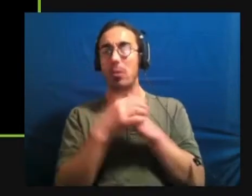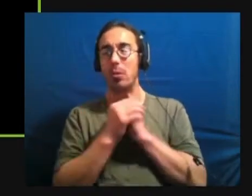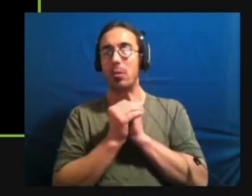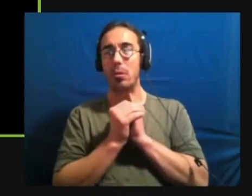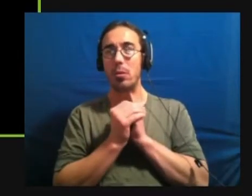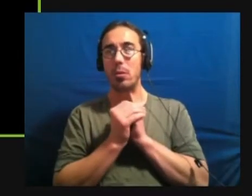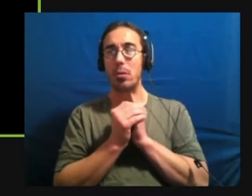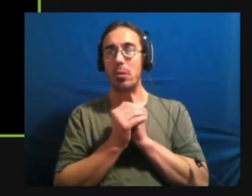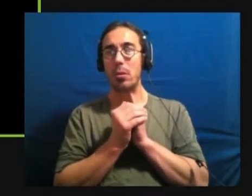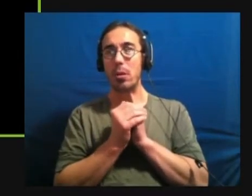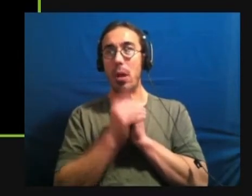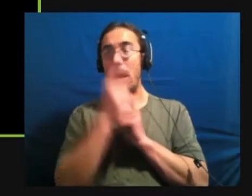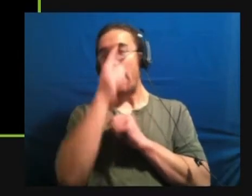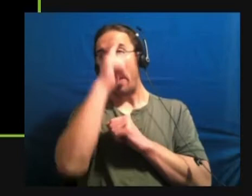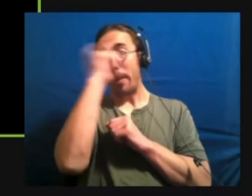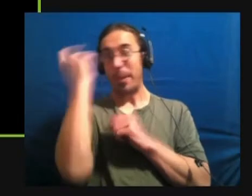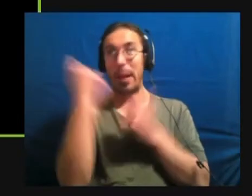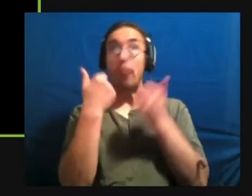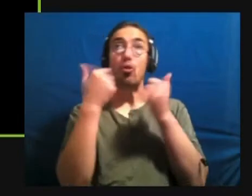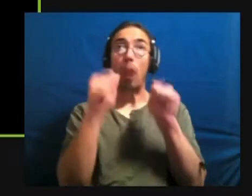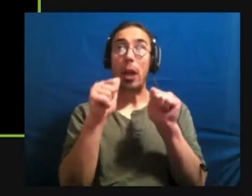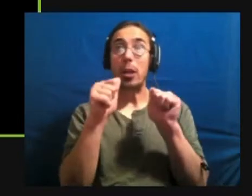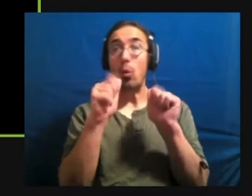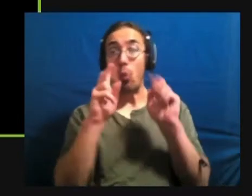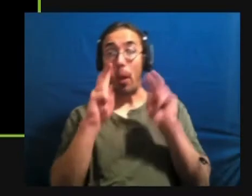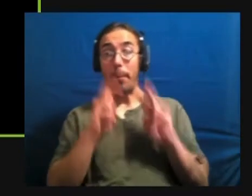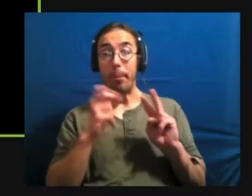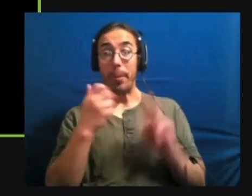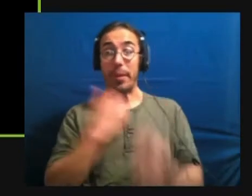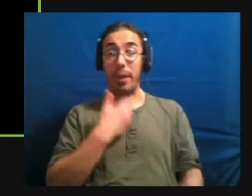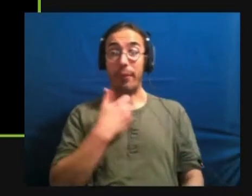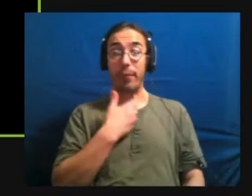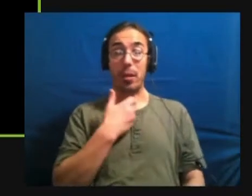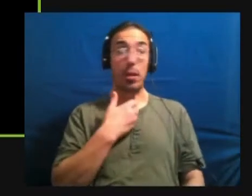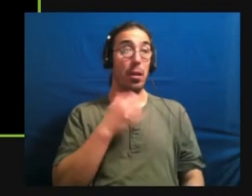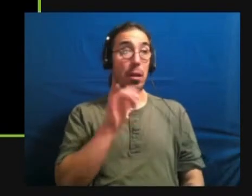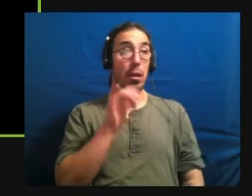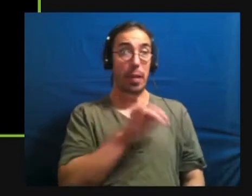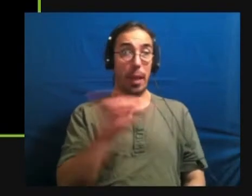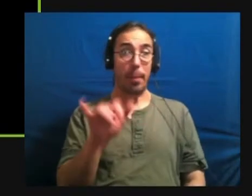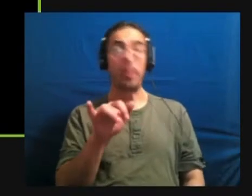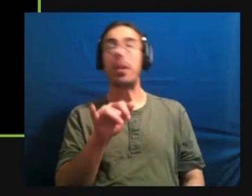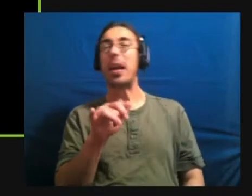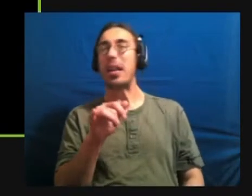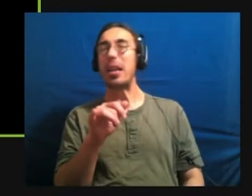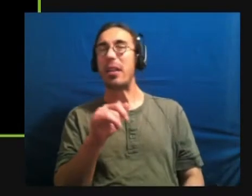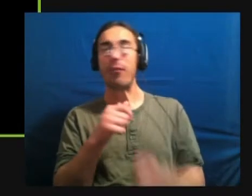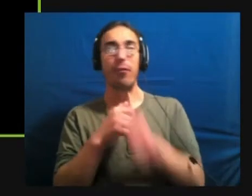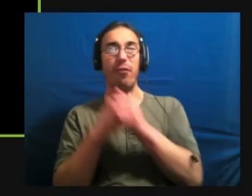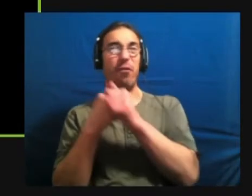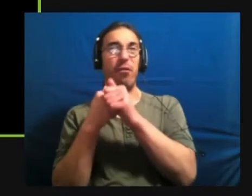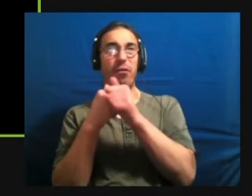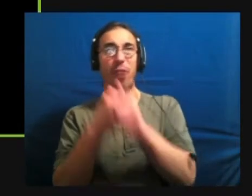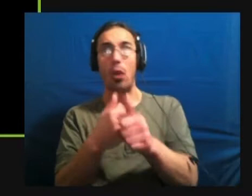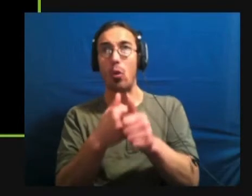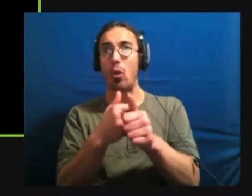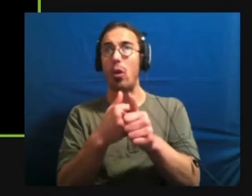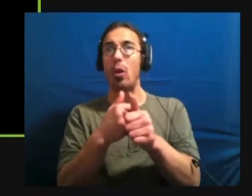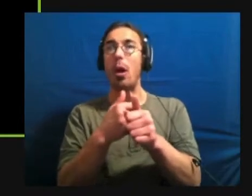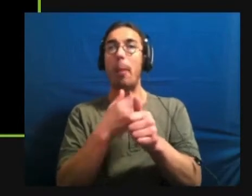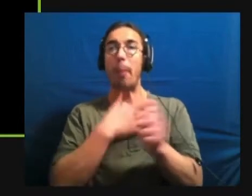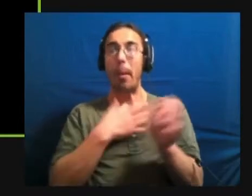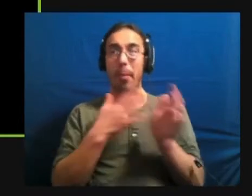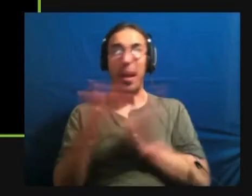because I'm trying to monitor myself and stay on track. I often lose my